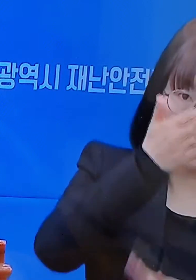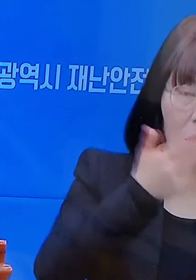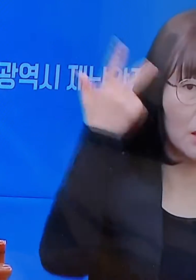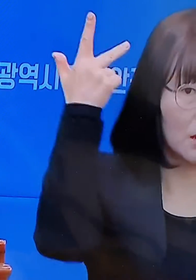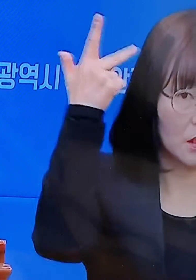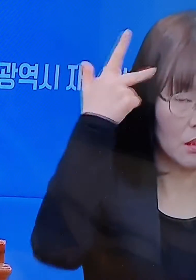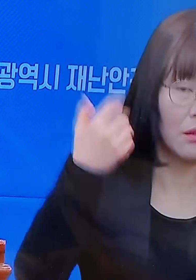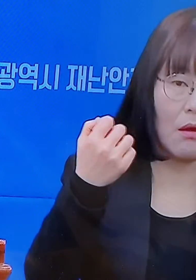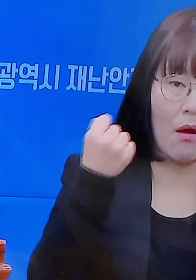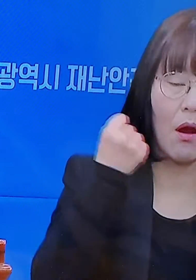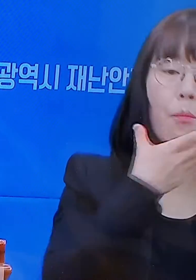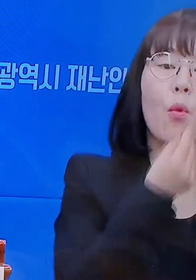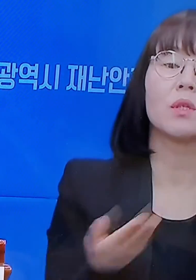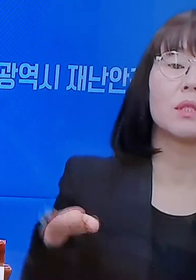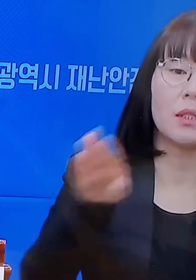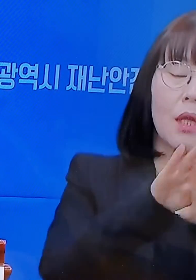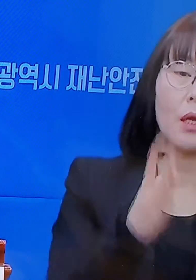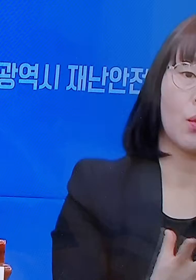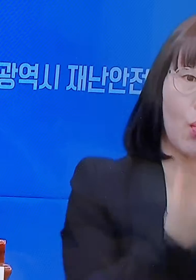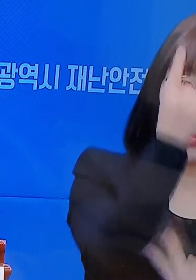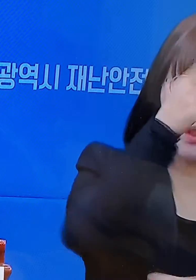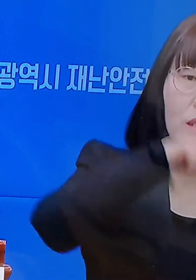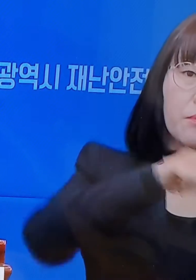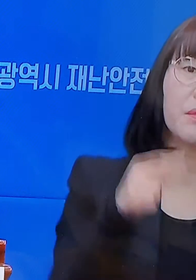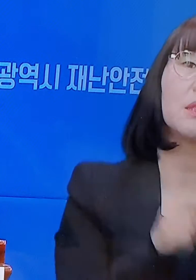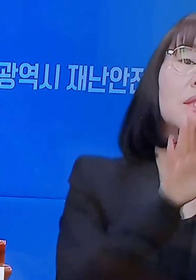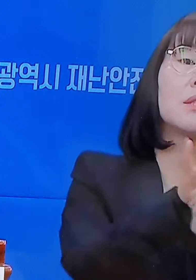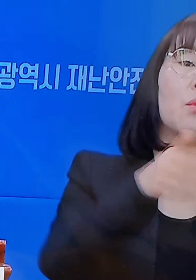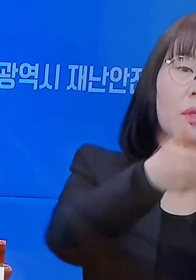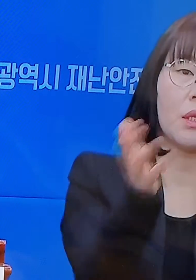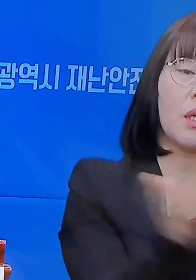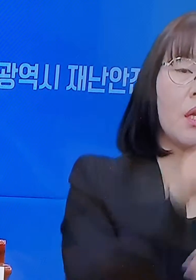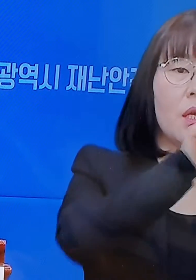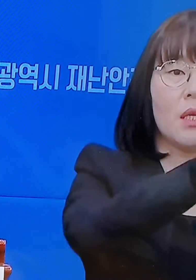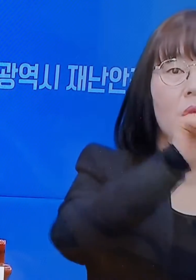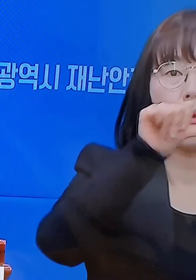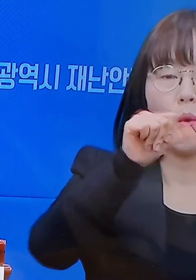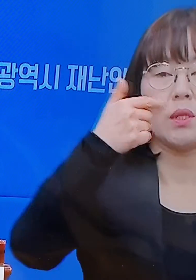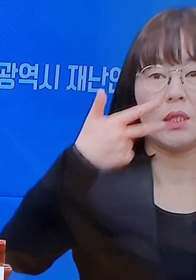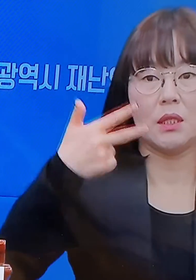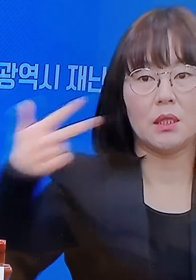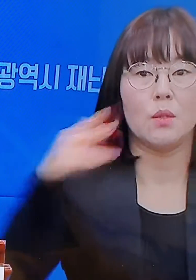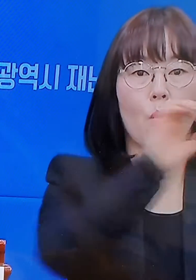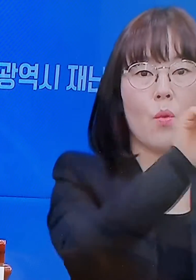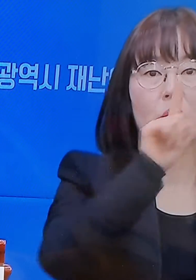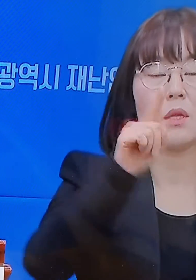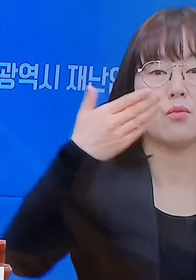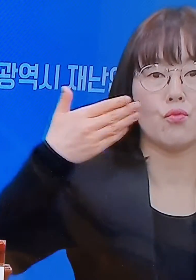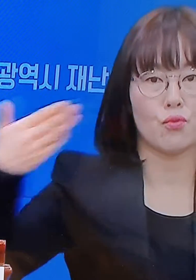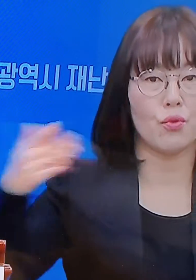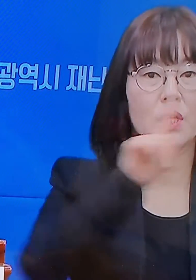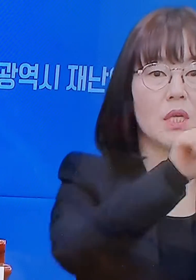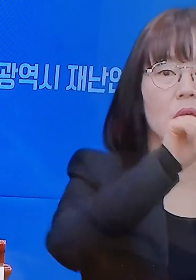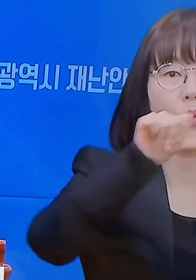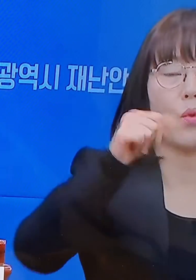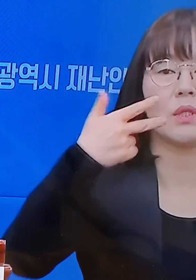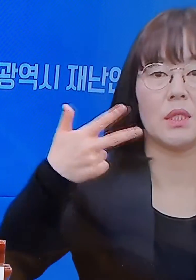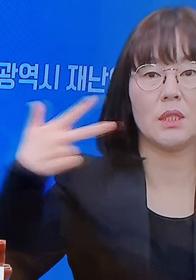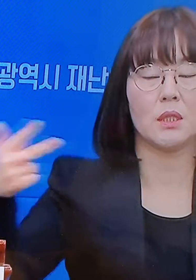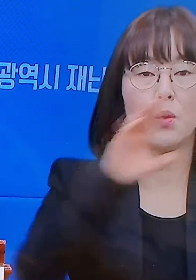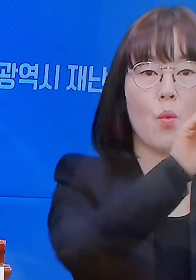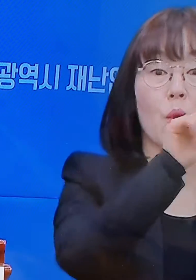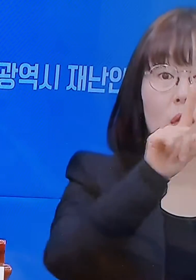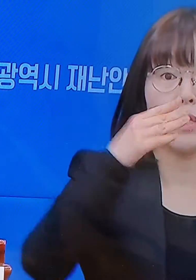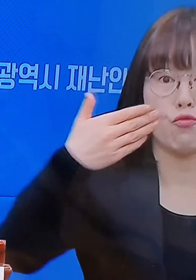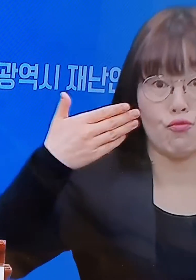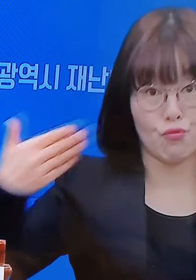Diabetes interferes with white blood cell production. Diabetics have only